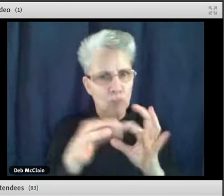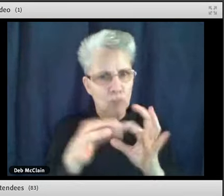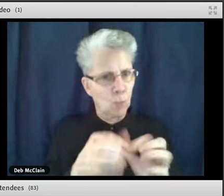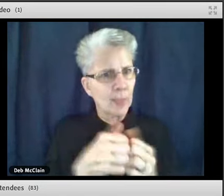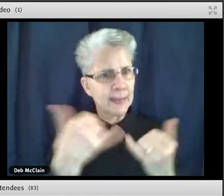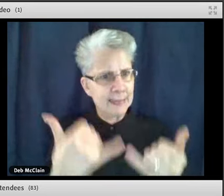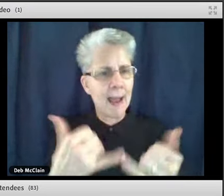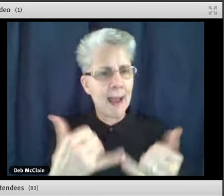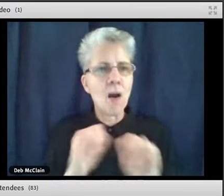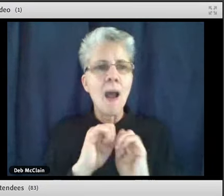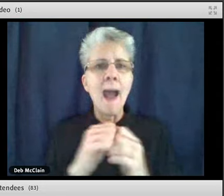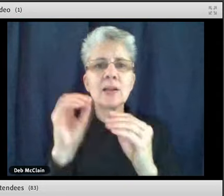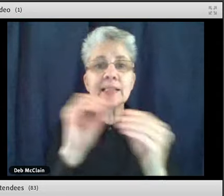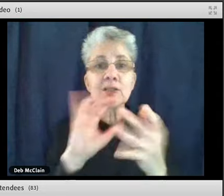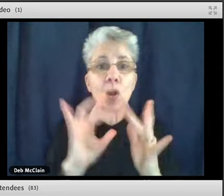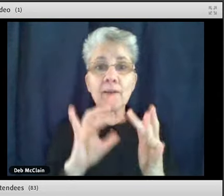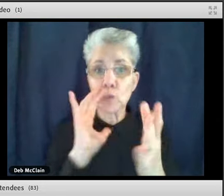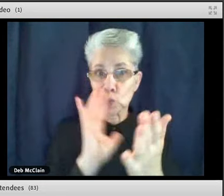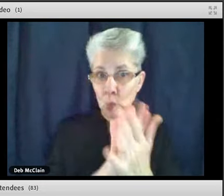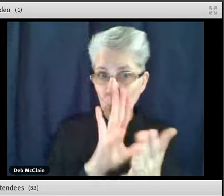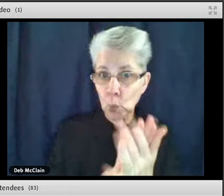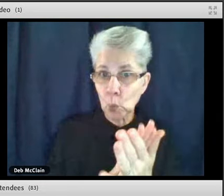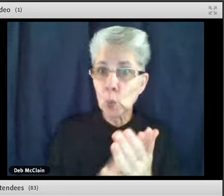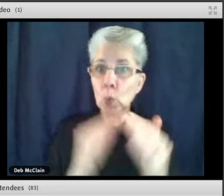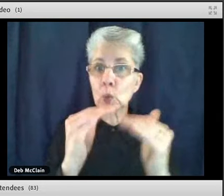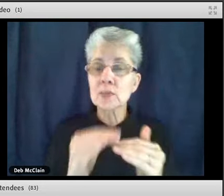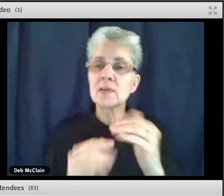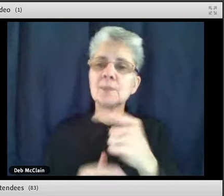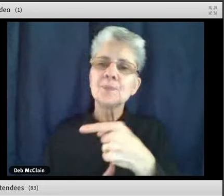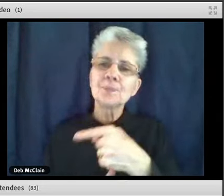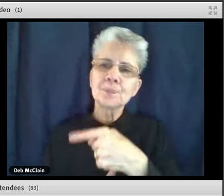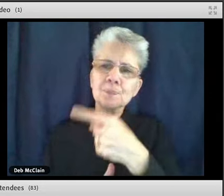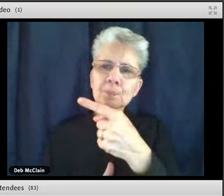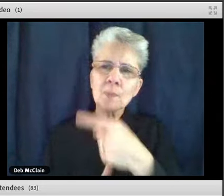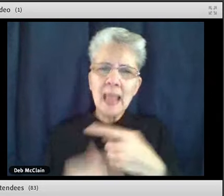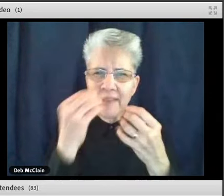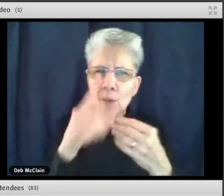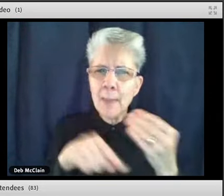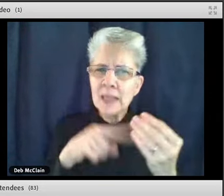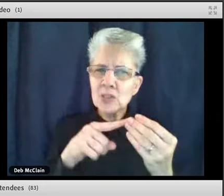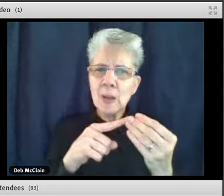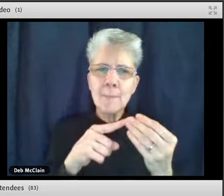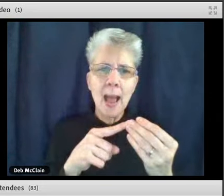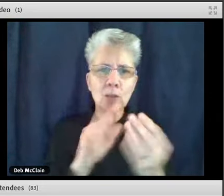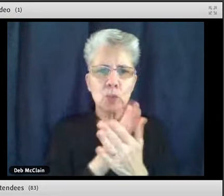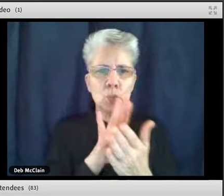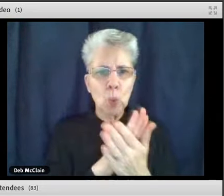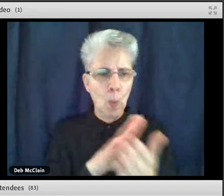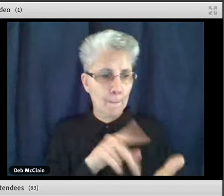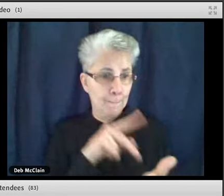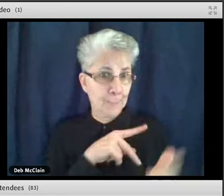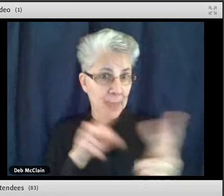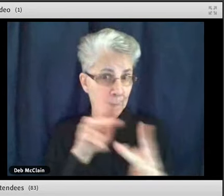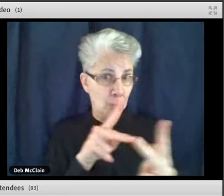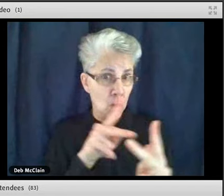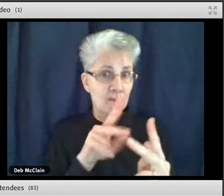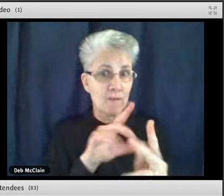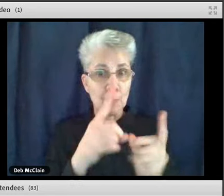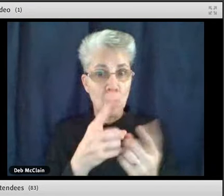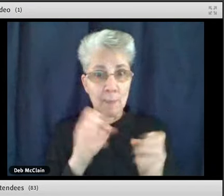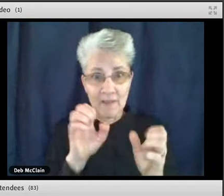free. And they also have a Facebook group, and they're constantly posting things that are available for free, activities, ways to learn, different things